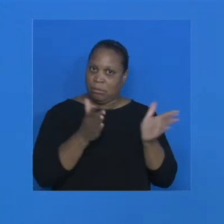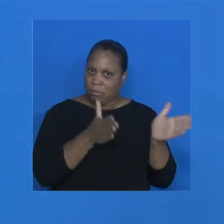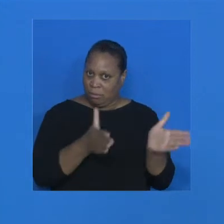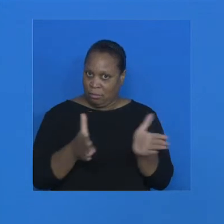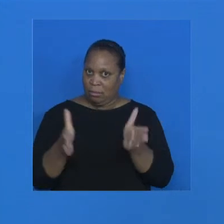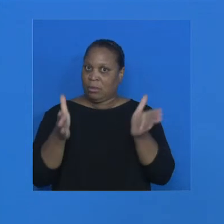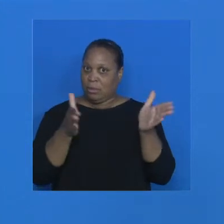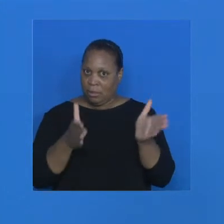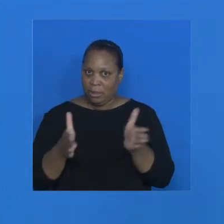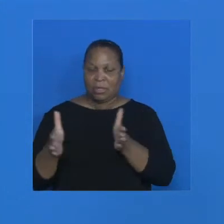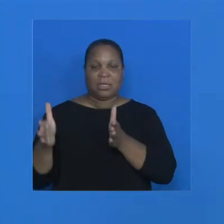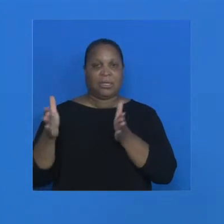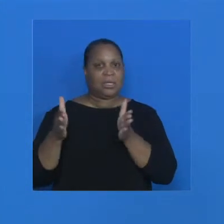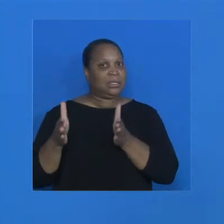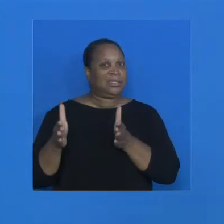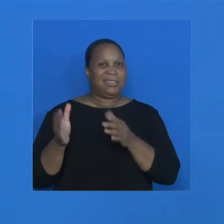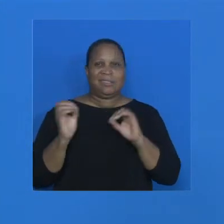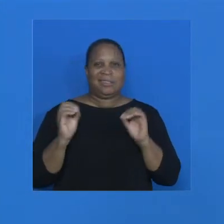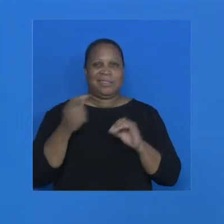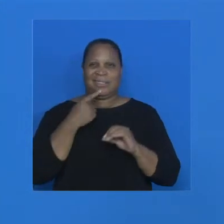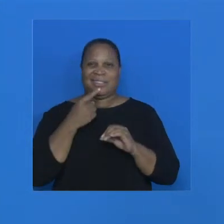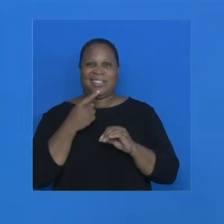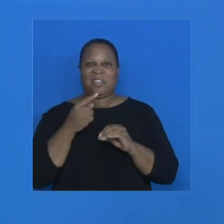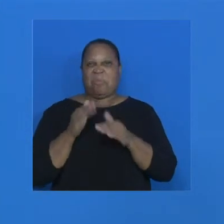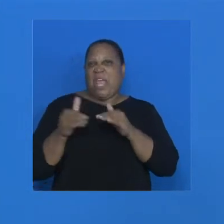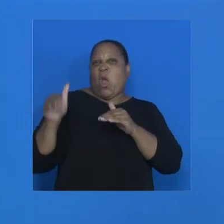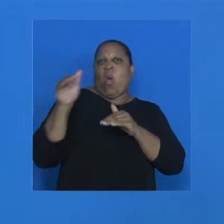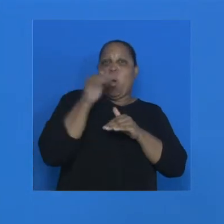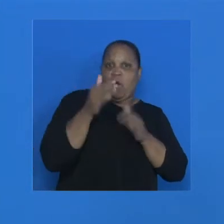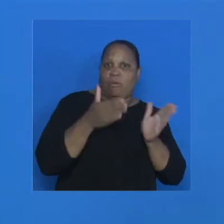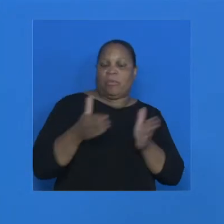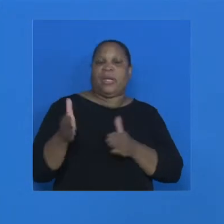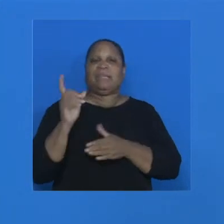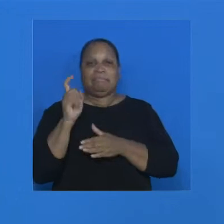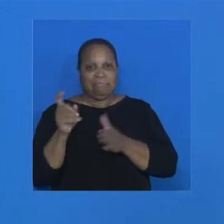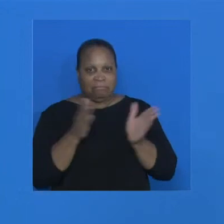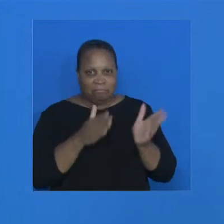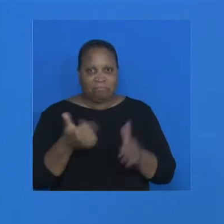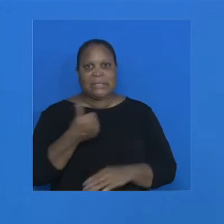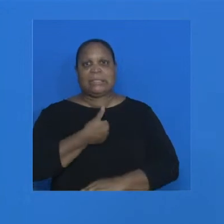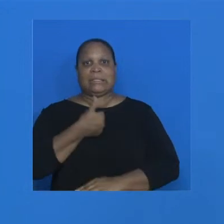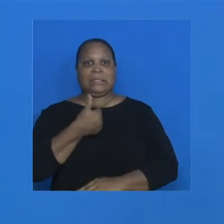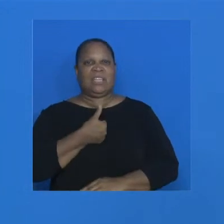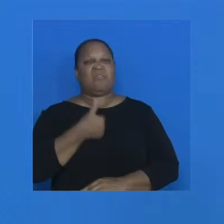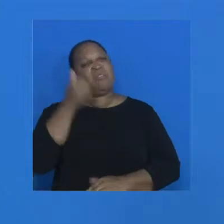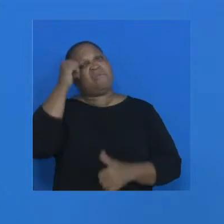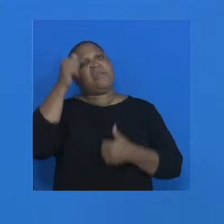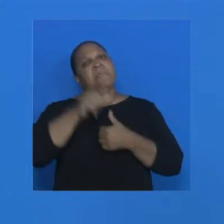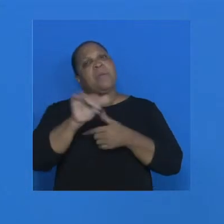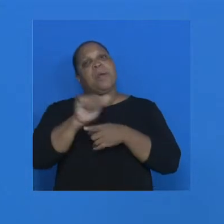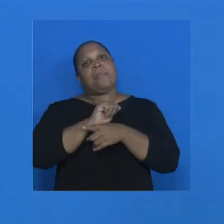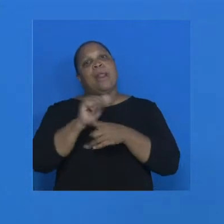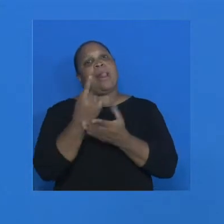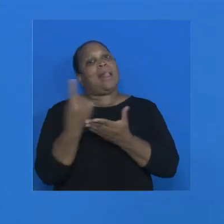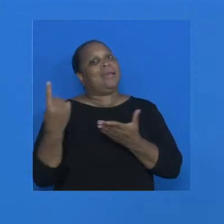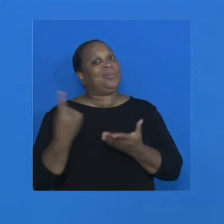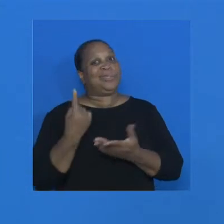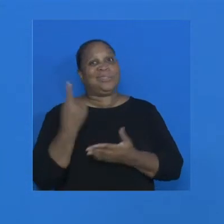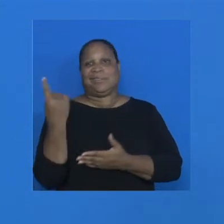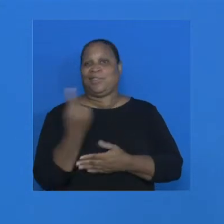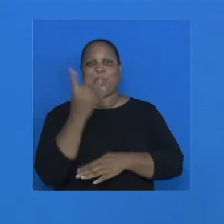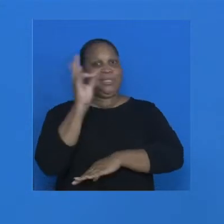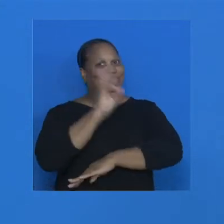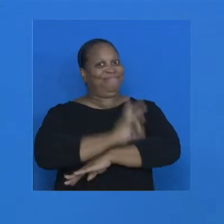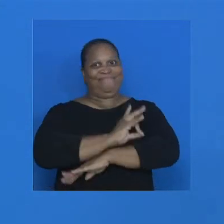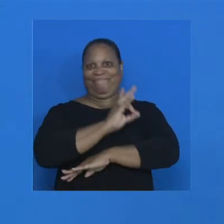prepared, and it's no such thing as being over-prepared. So if we can prepare ourselves, remember what we exercised last week, because it was only a mere 7